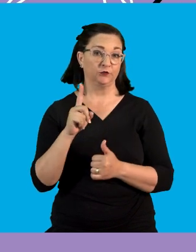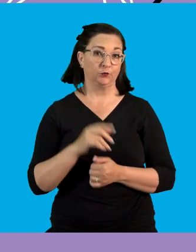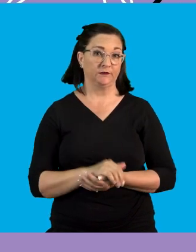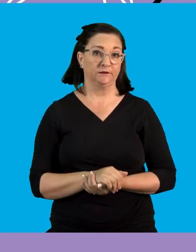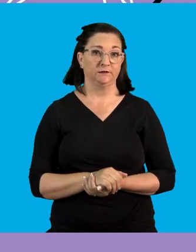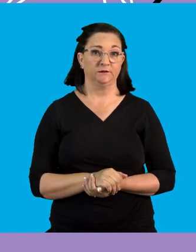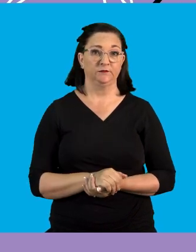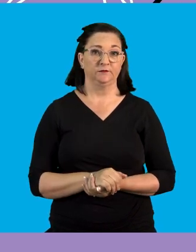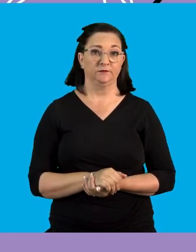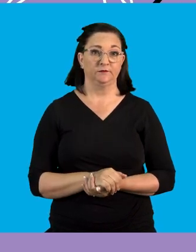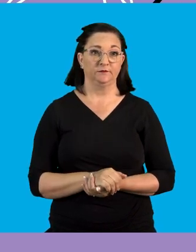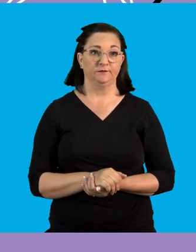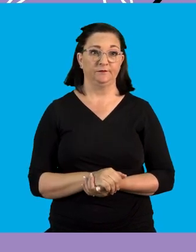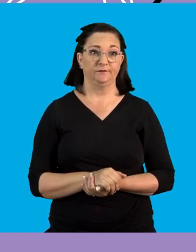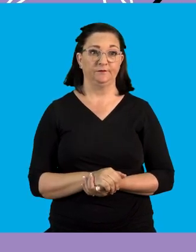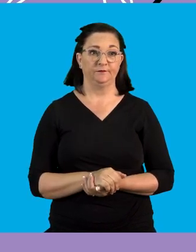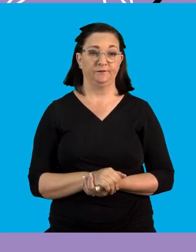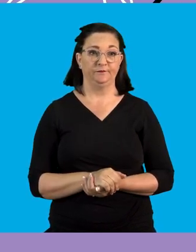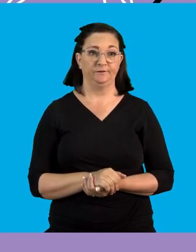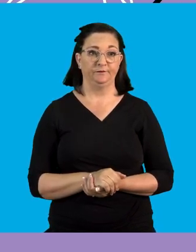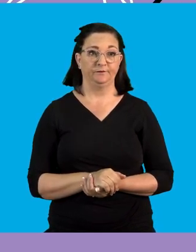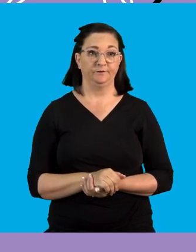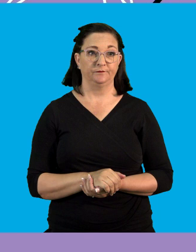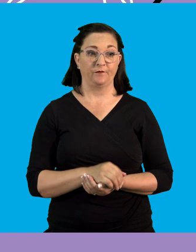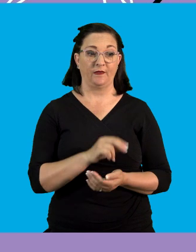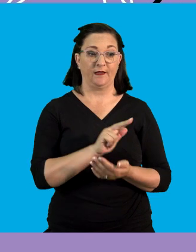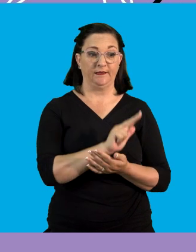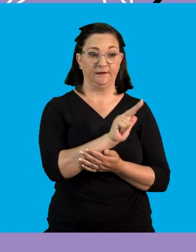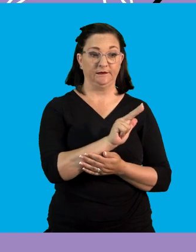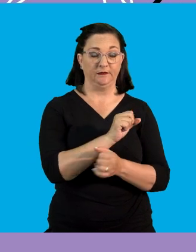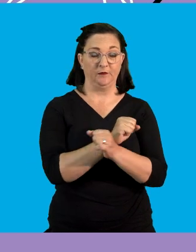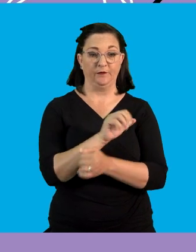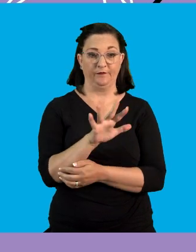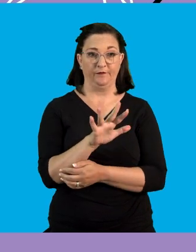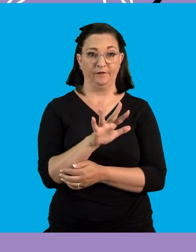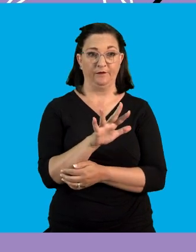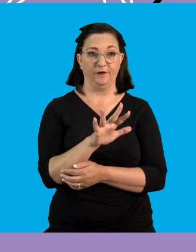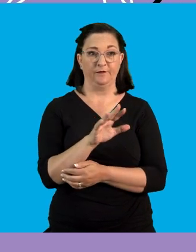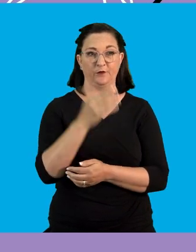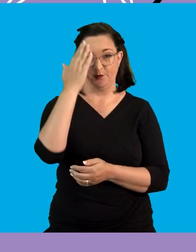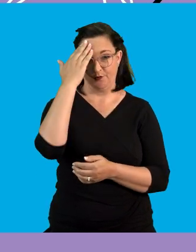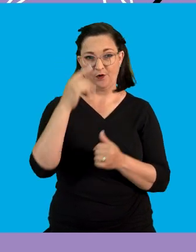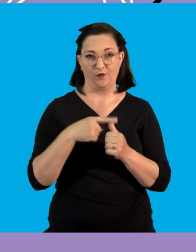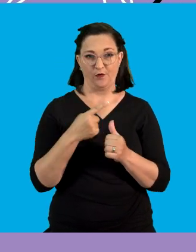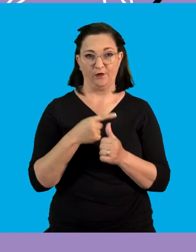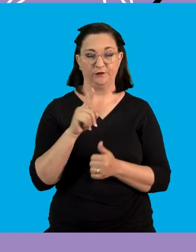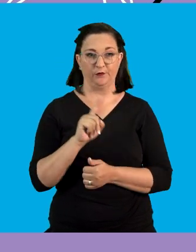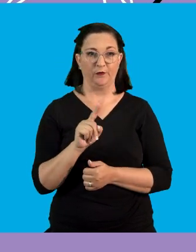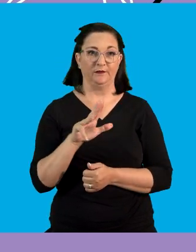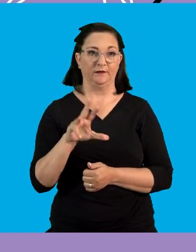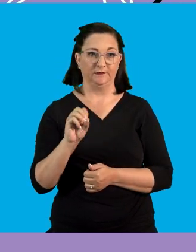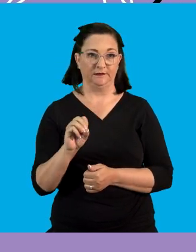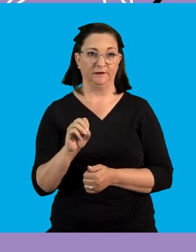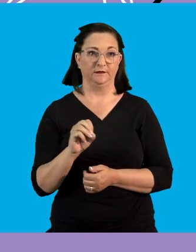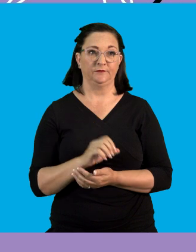180 degrees multiplied by 5, let's work this out. There are 2 ways you can work that out. You can say 18 multiplied